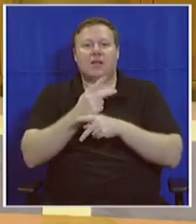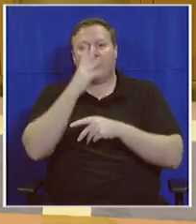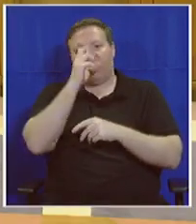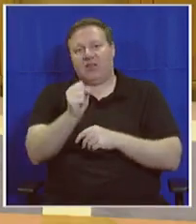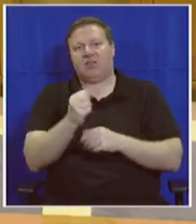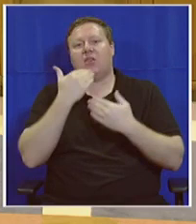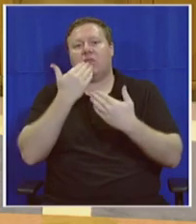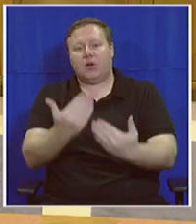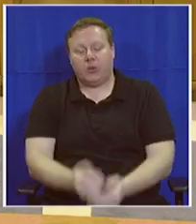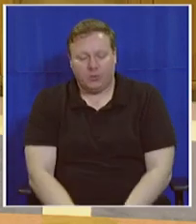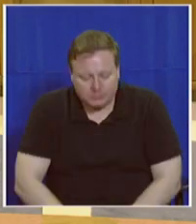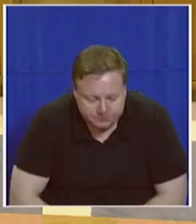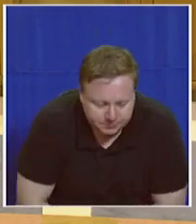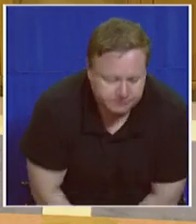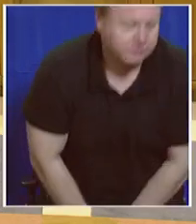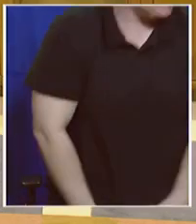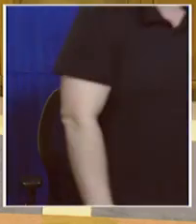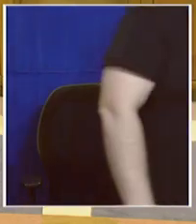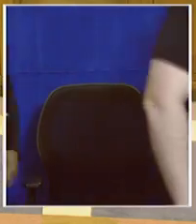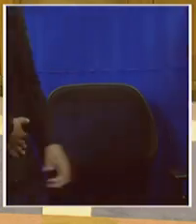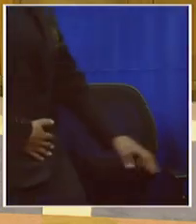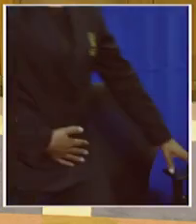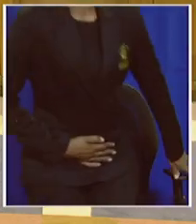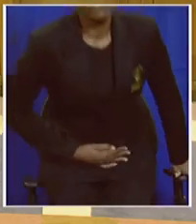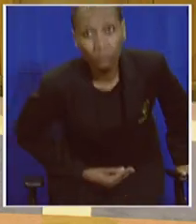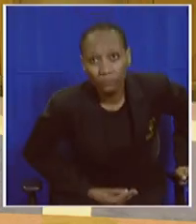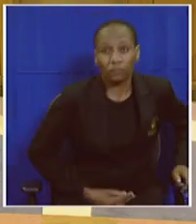Thank you very much, Honorable Mayor.